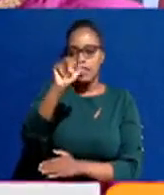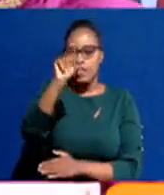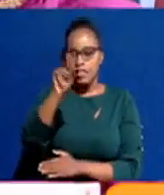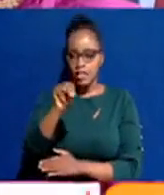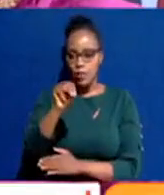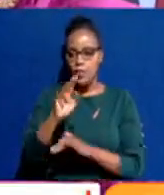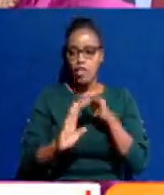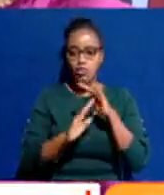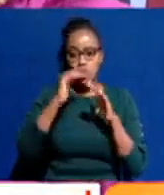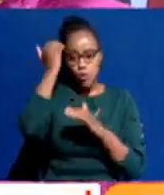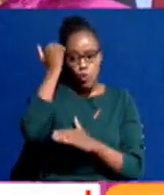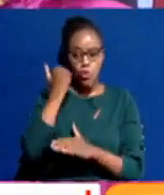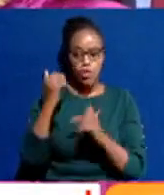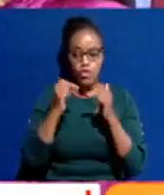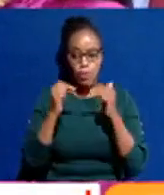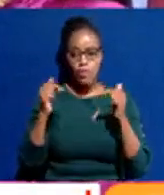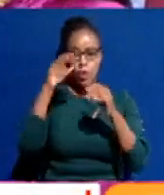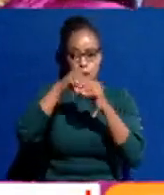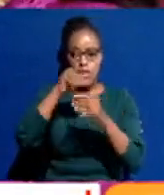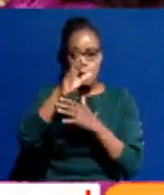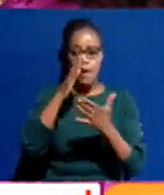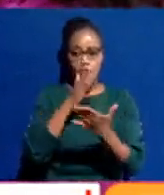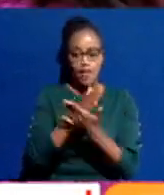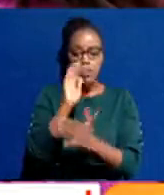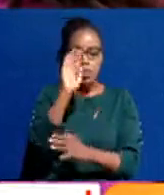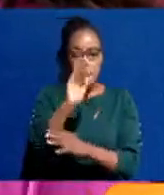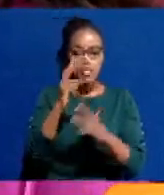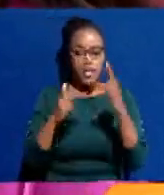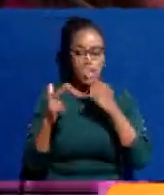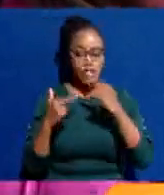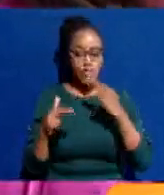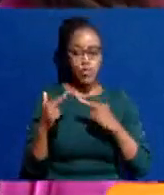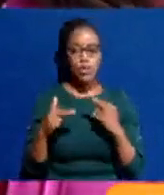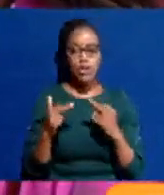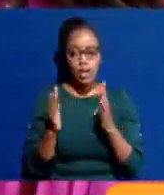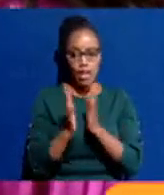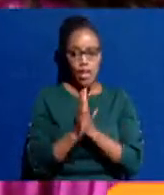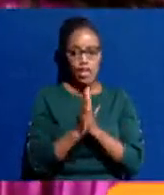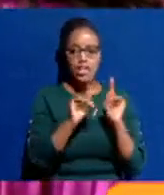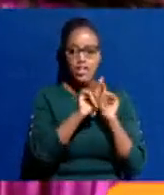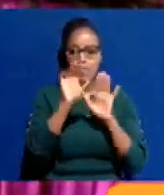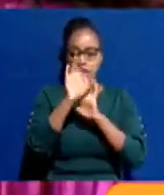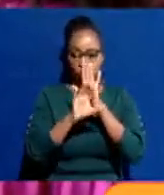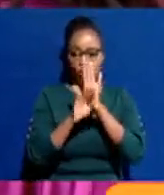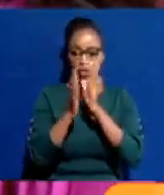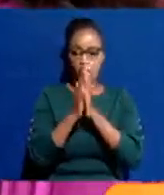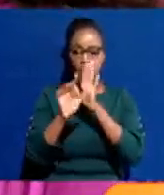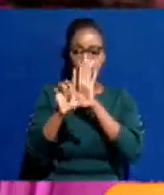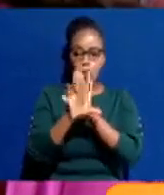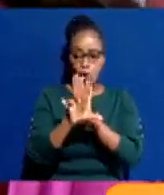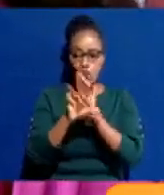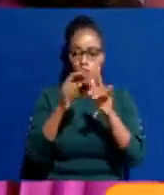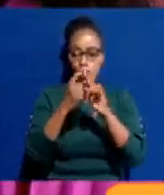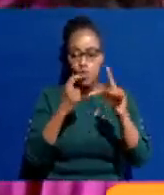Supreme Court, the opposition is within its rights to seek a review under the Constitution and under the law from